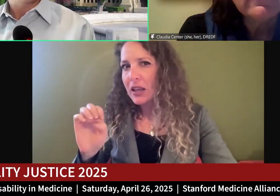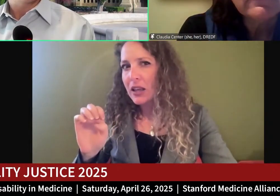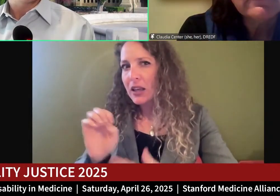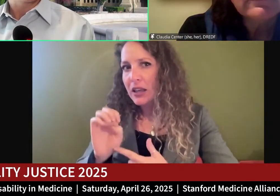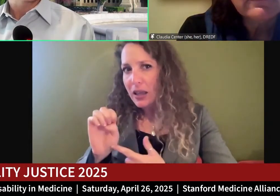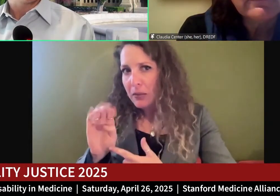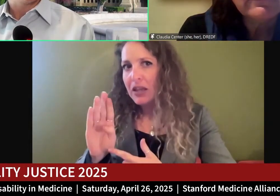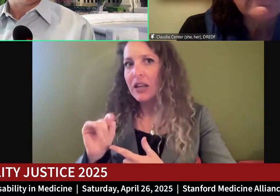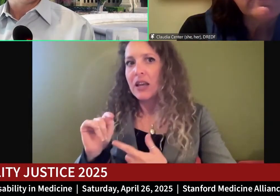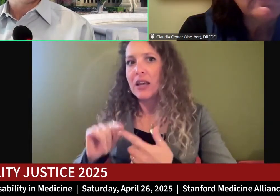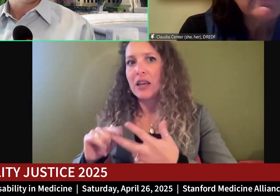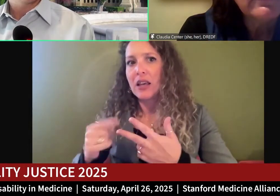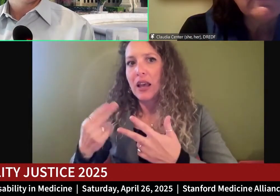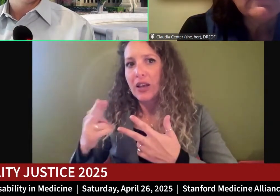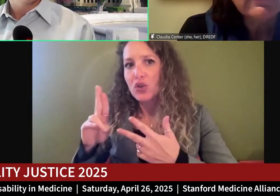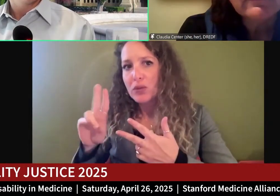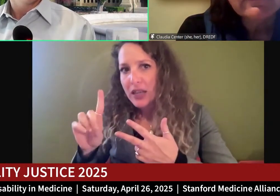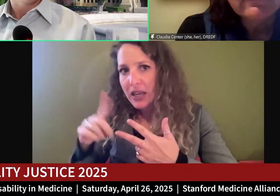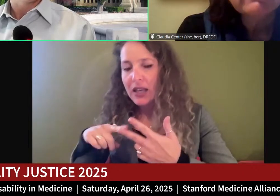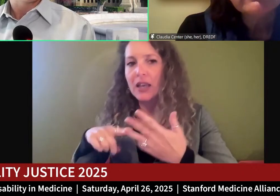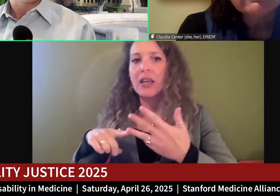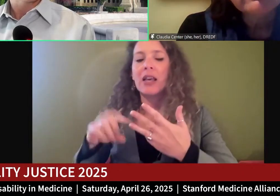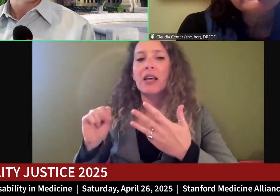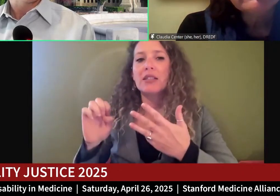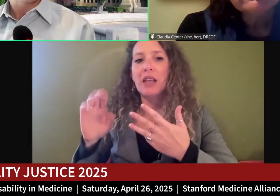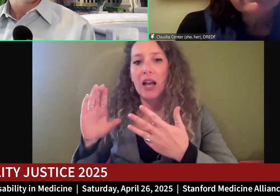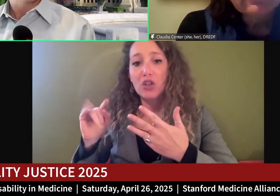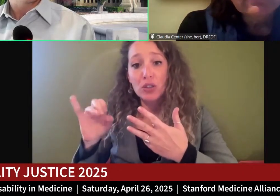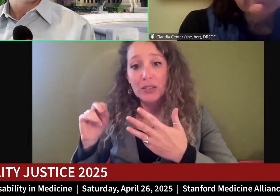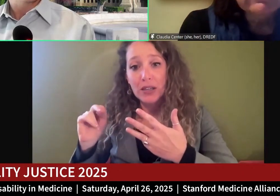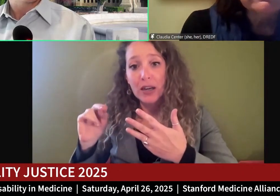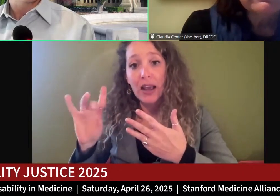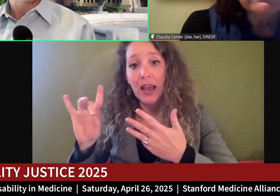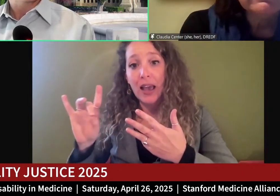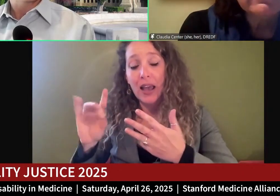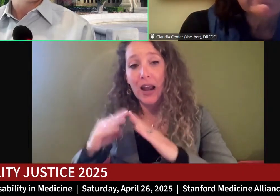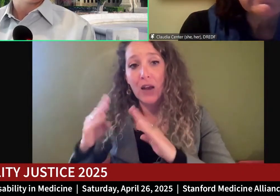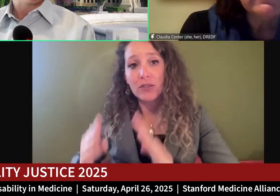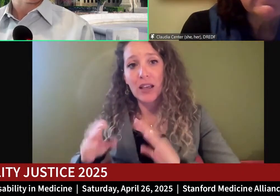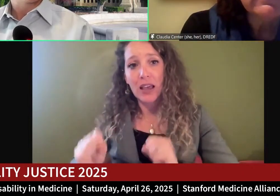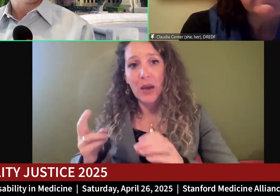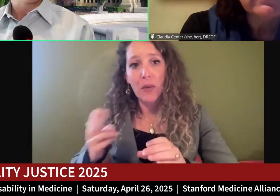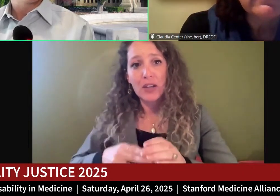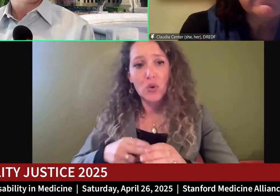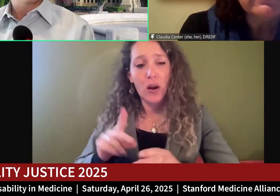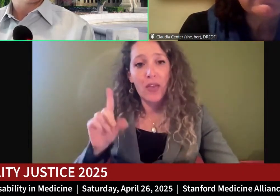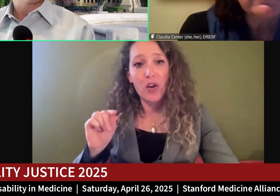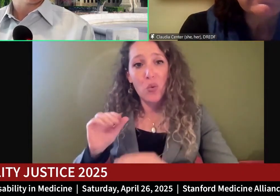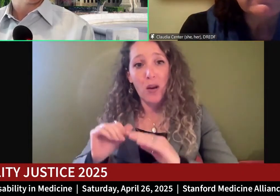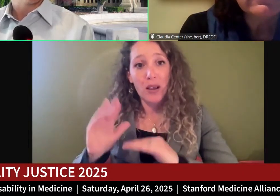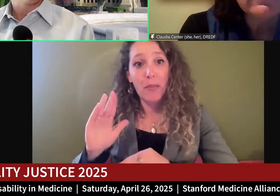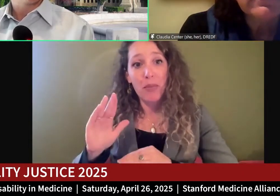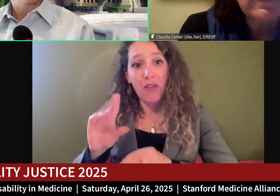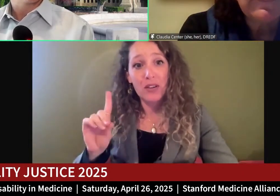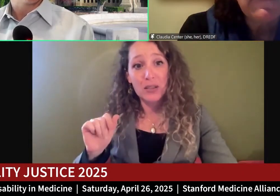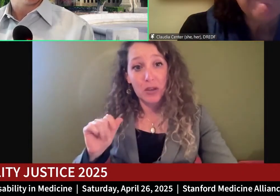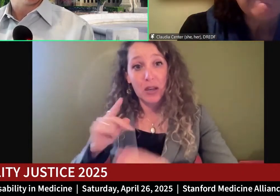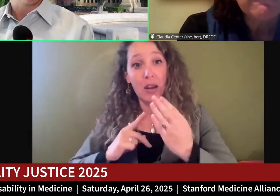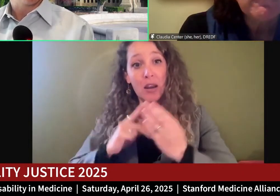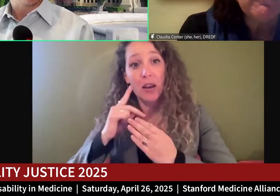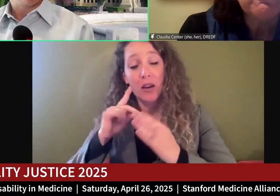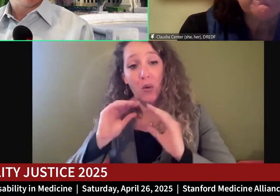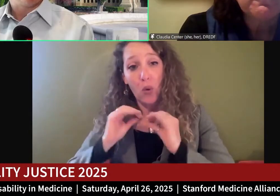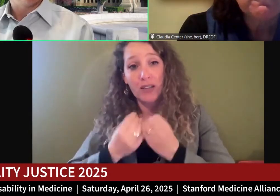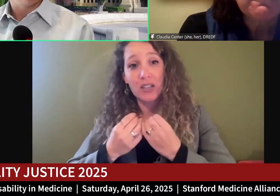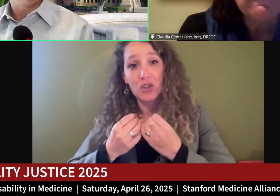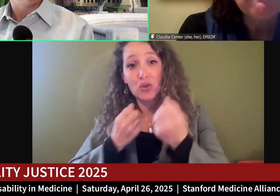LIEBT, HUD, Section 8 housing. Is it possible that we can join the 20 plus disability organizations to strengthen support